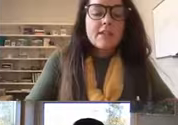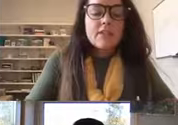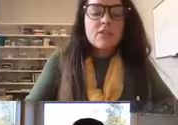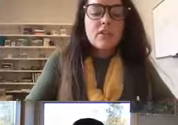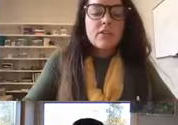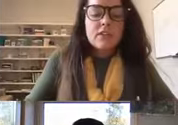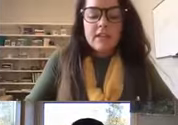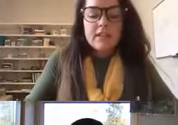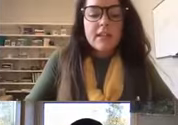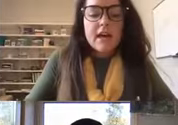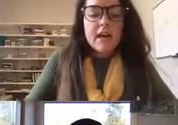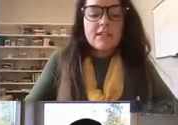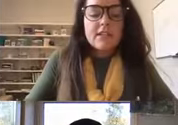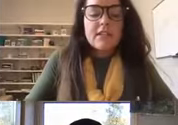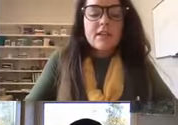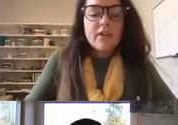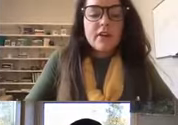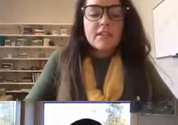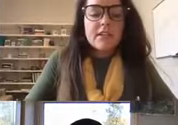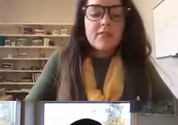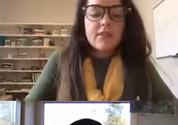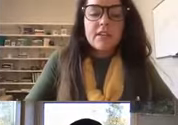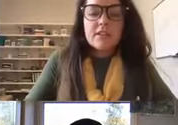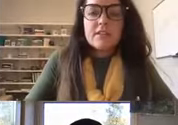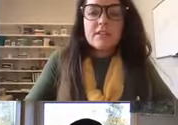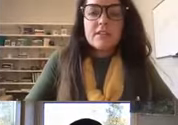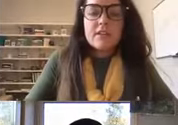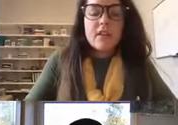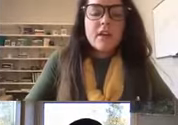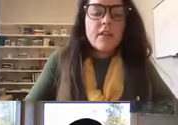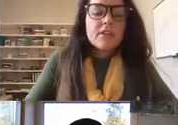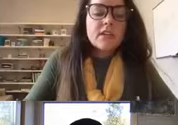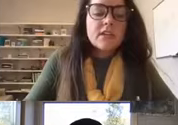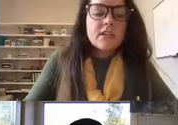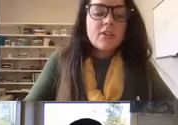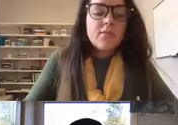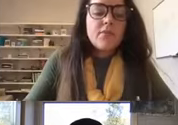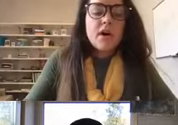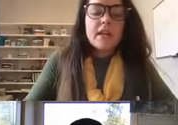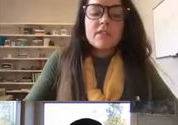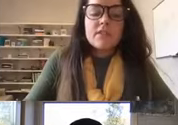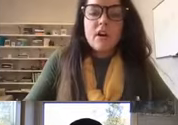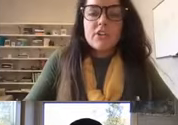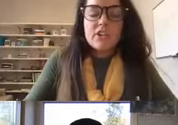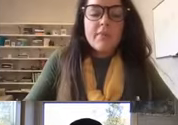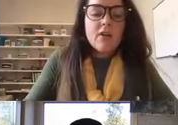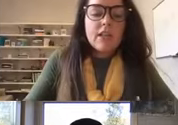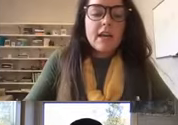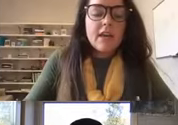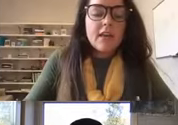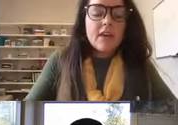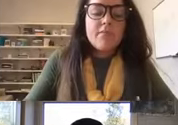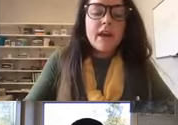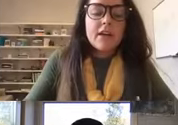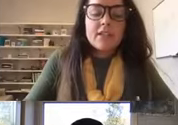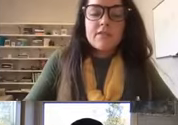And this historical legacy has contemporary significance. There's a considerable body of scholarship